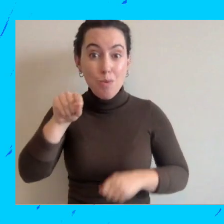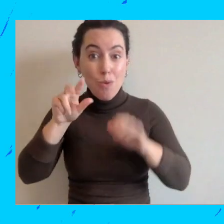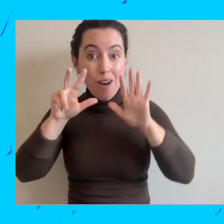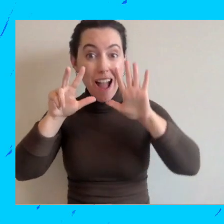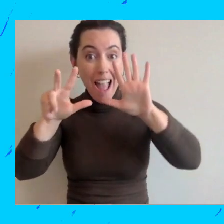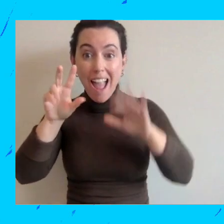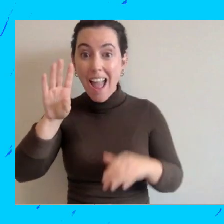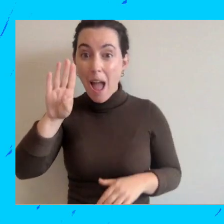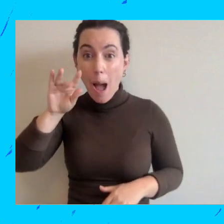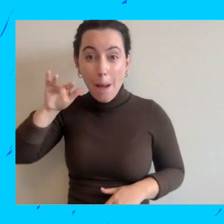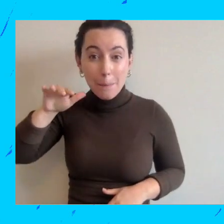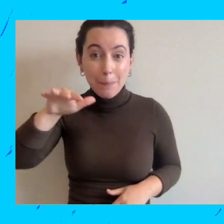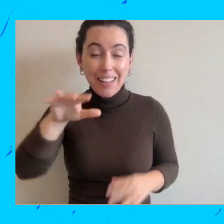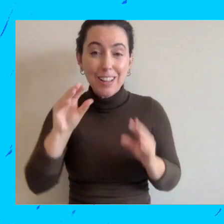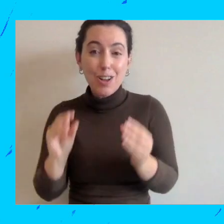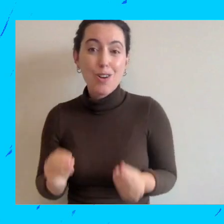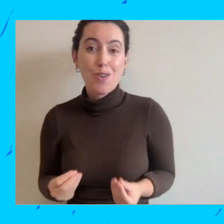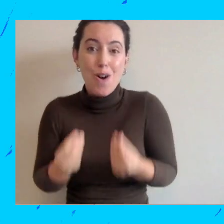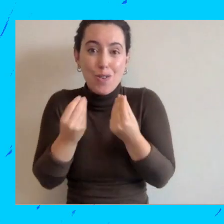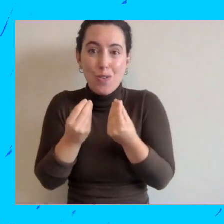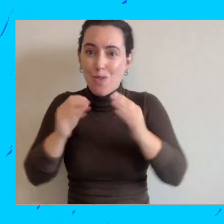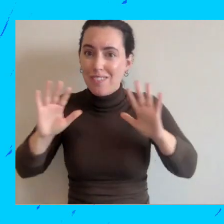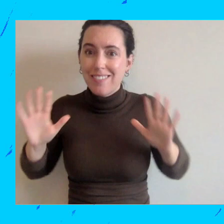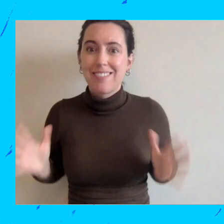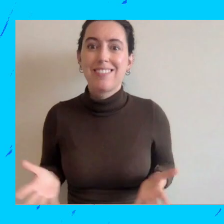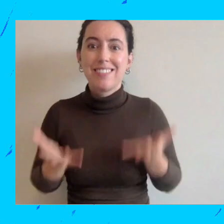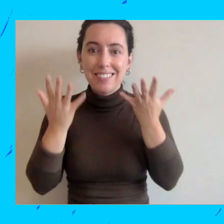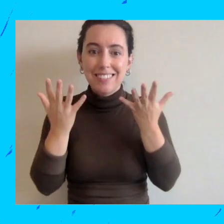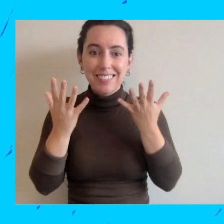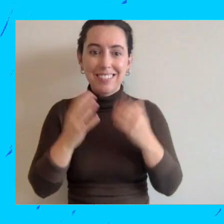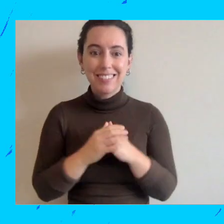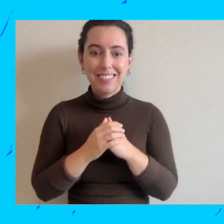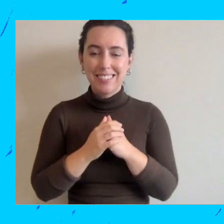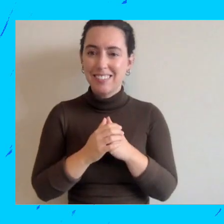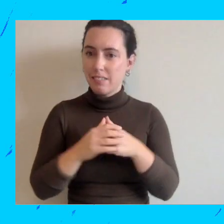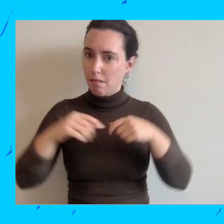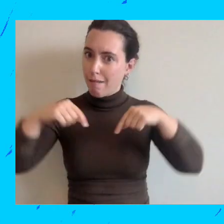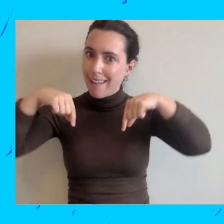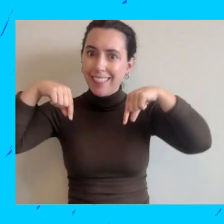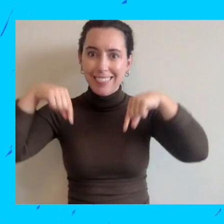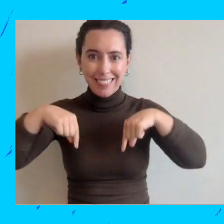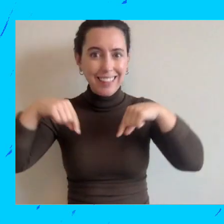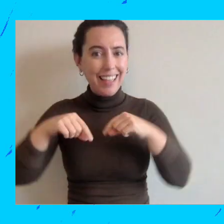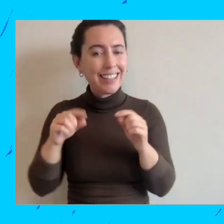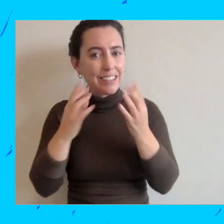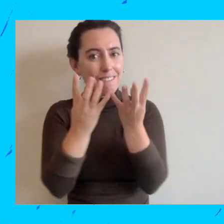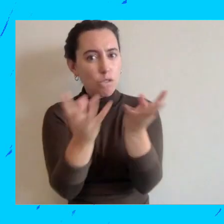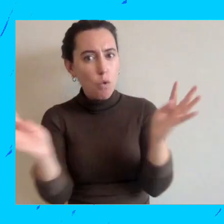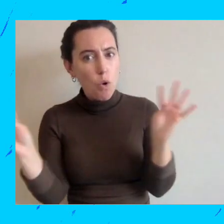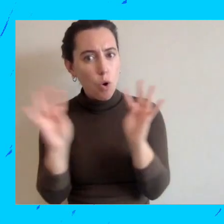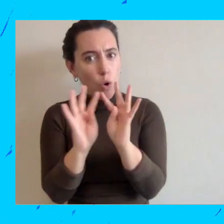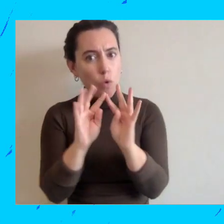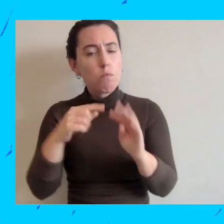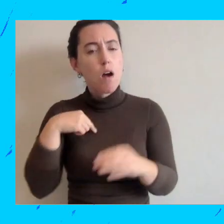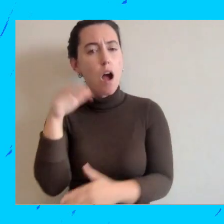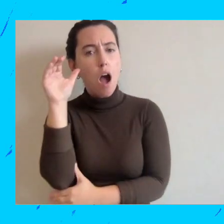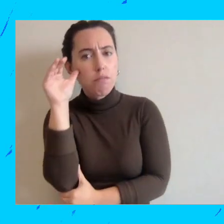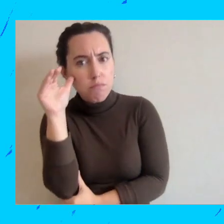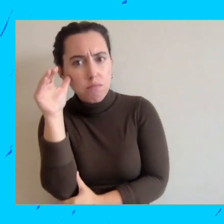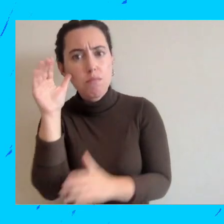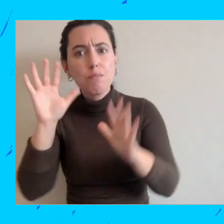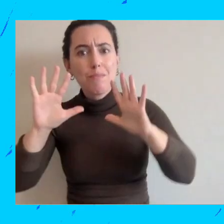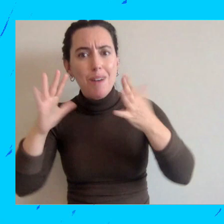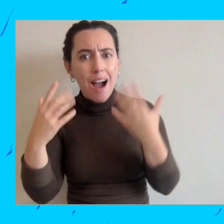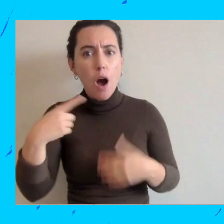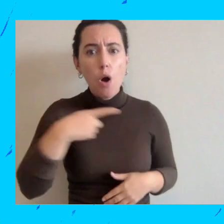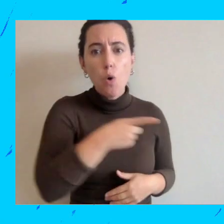community. This forum is about how you all can force change, accelerate change,